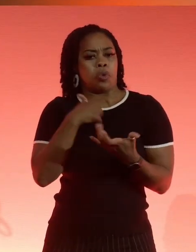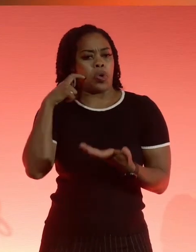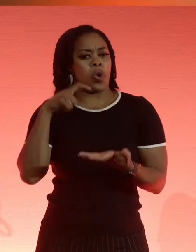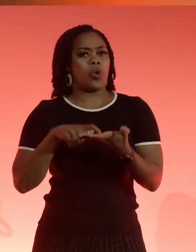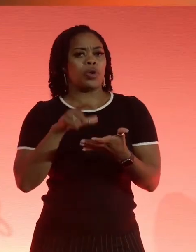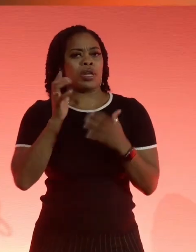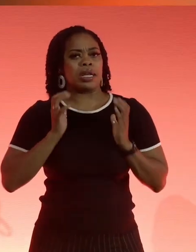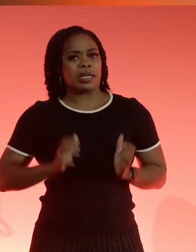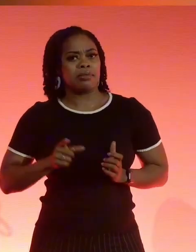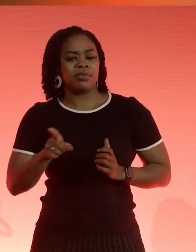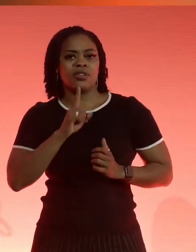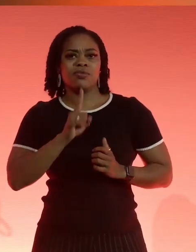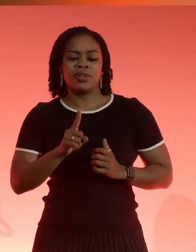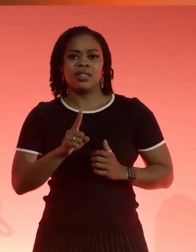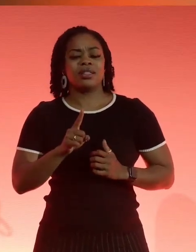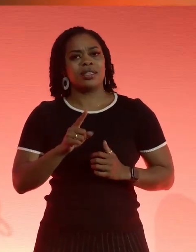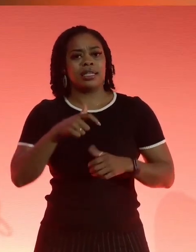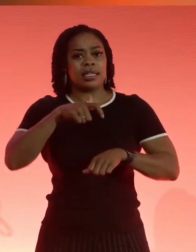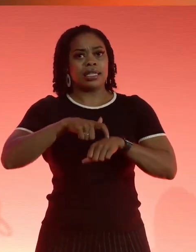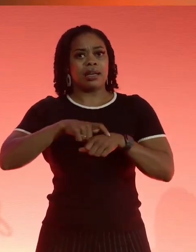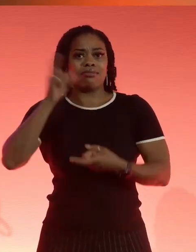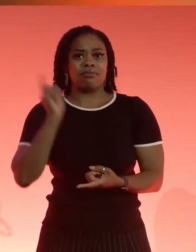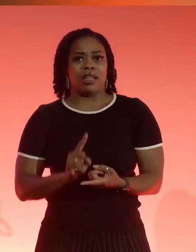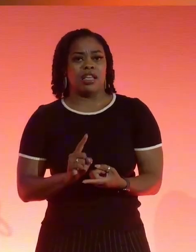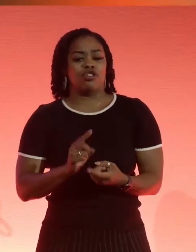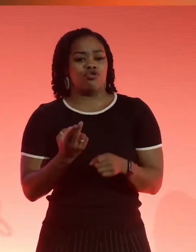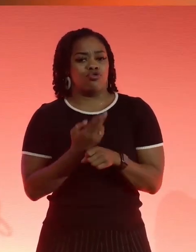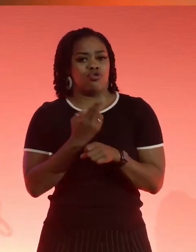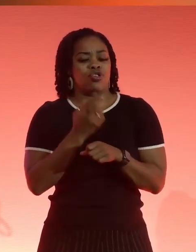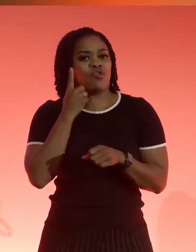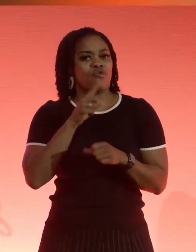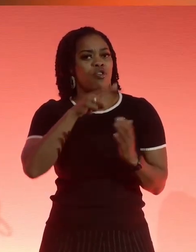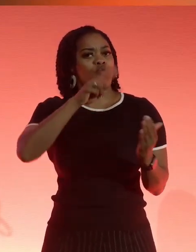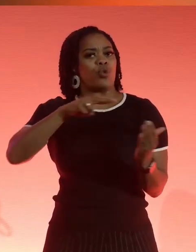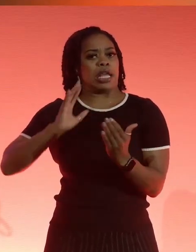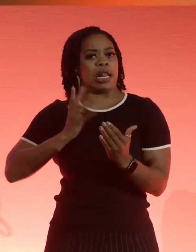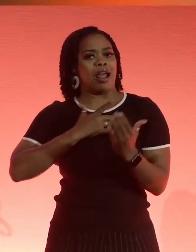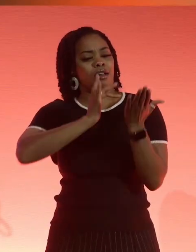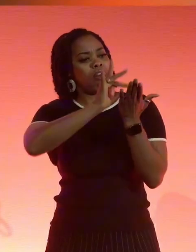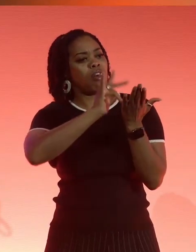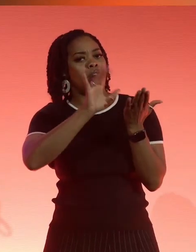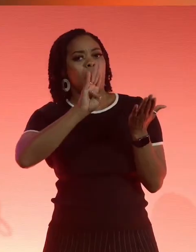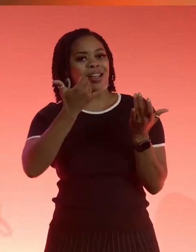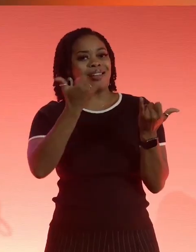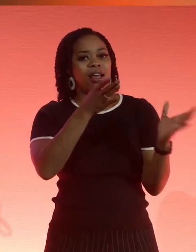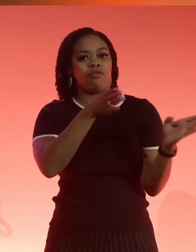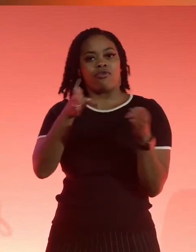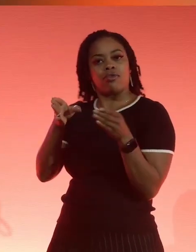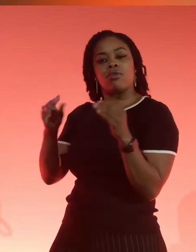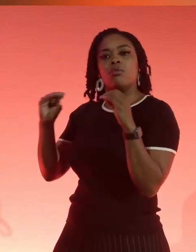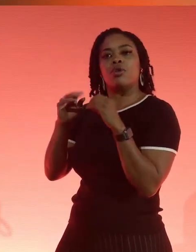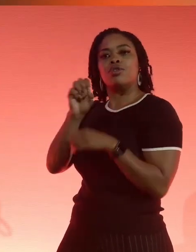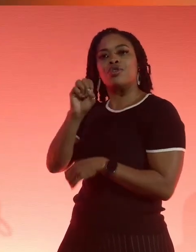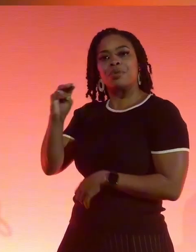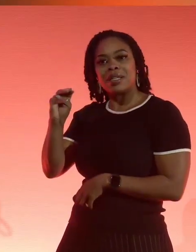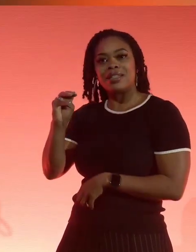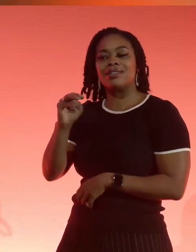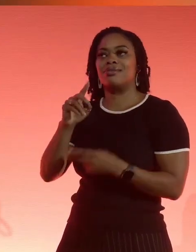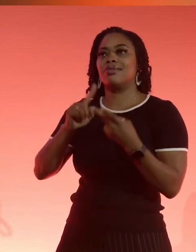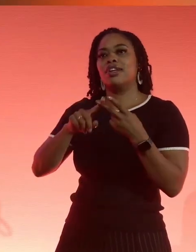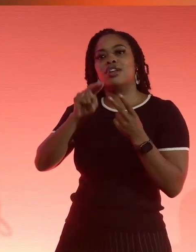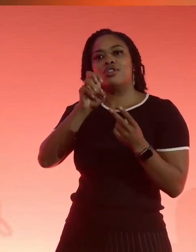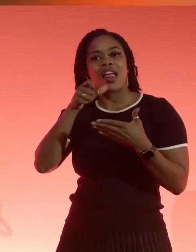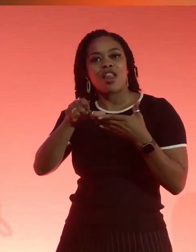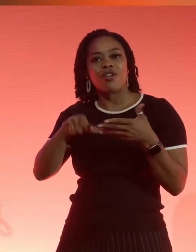our customers were spending less time on our blogs and more time on social, on newsletters